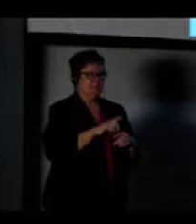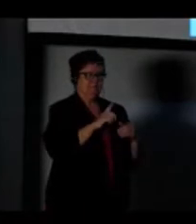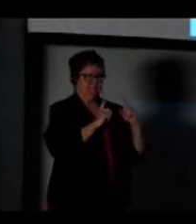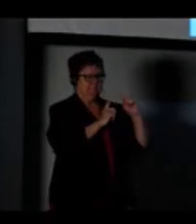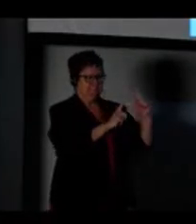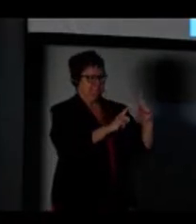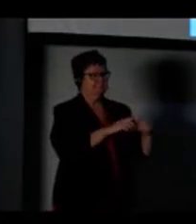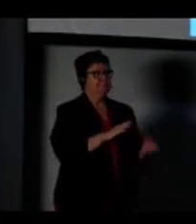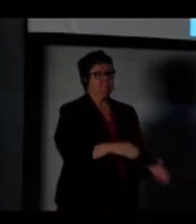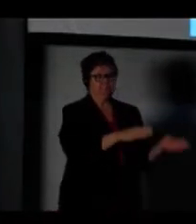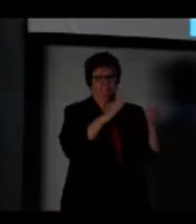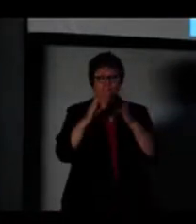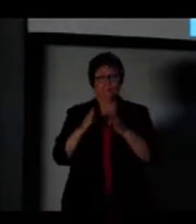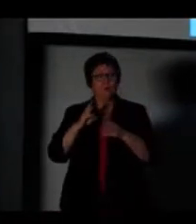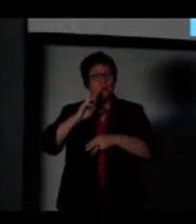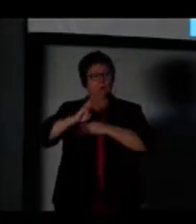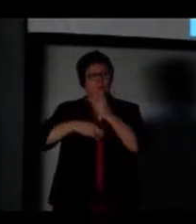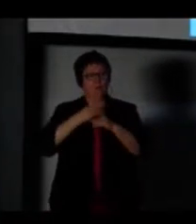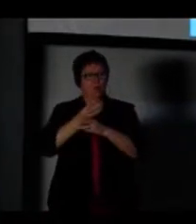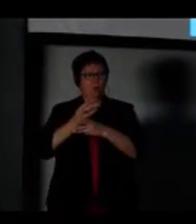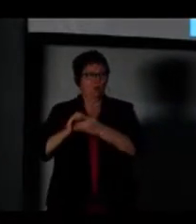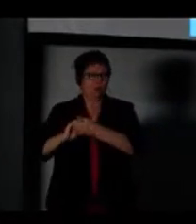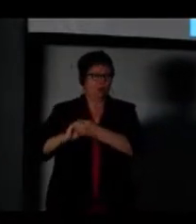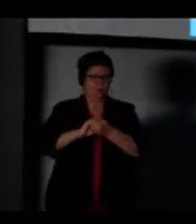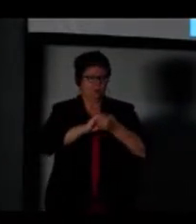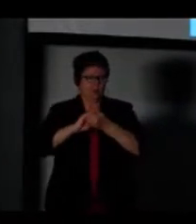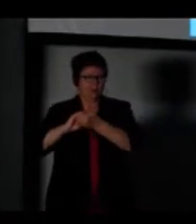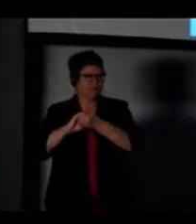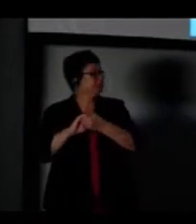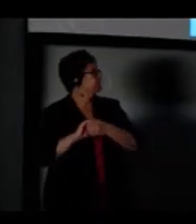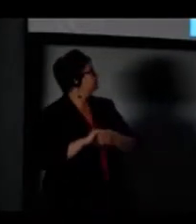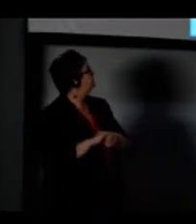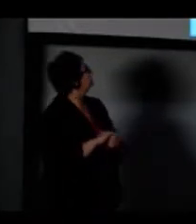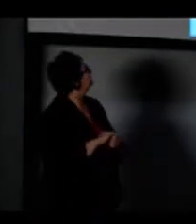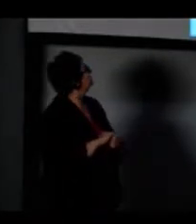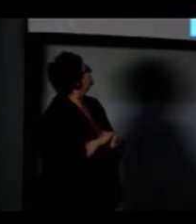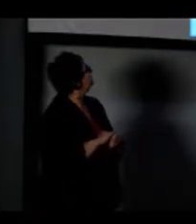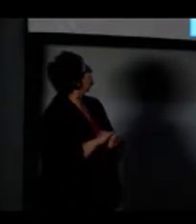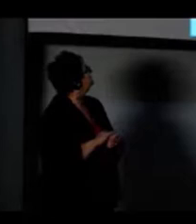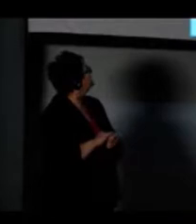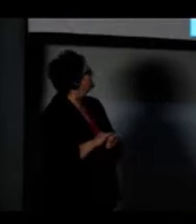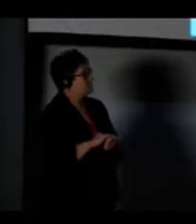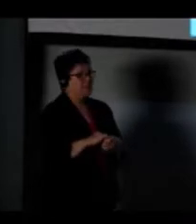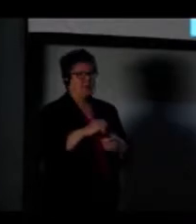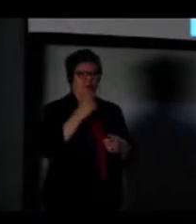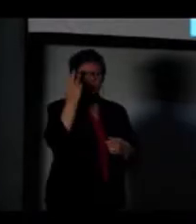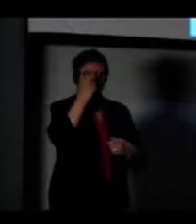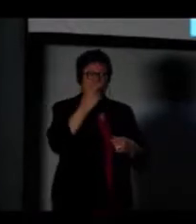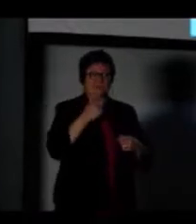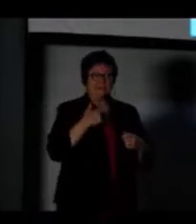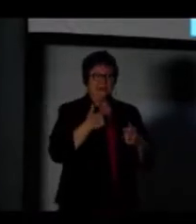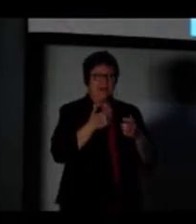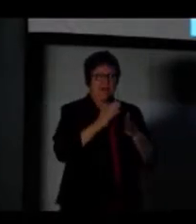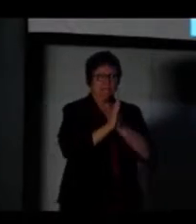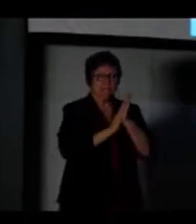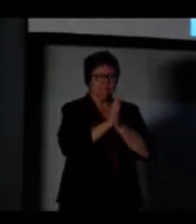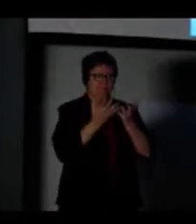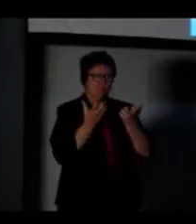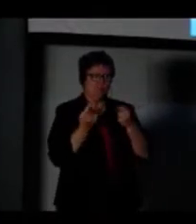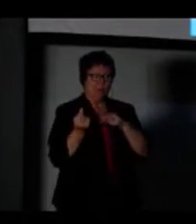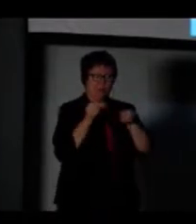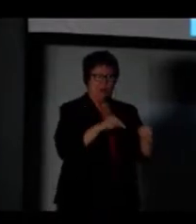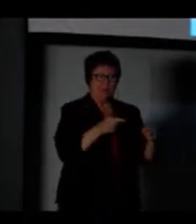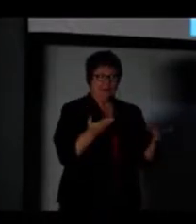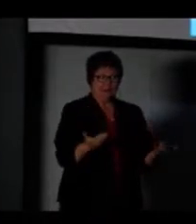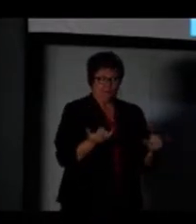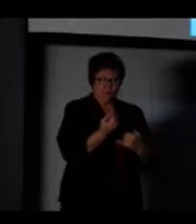is the global collaboration. The reason that I particularly wanted to come here and see what you were doing and have the opportunity to talk with you is